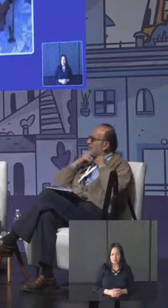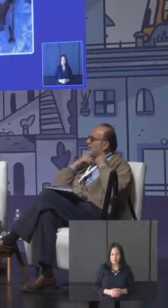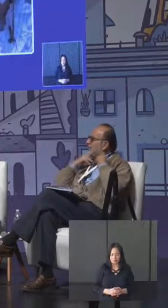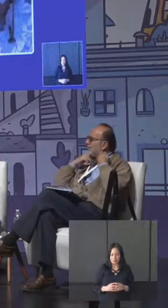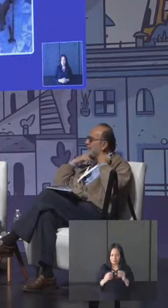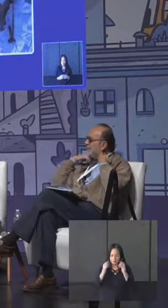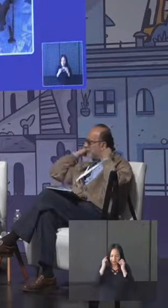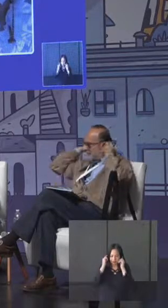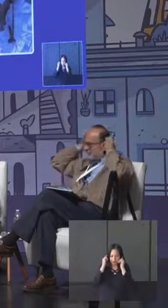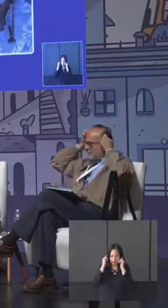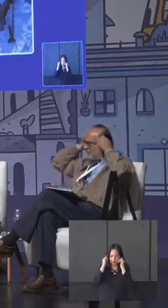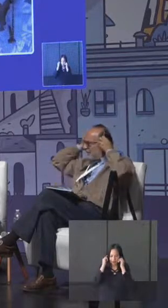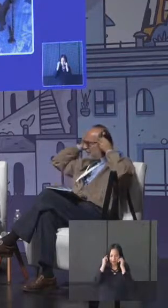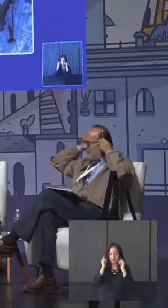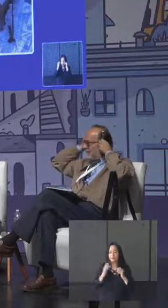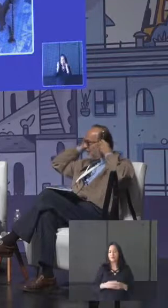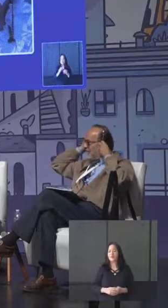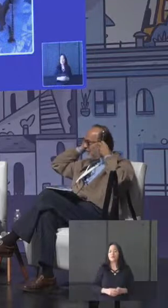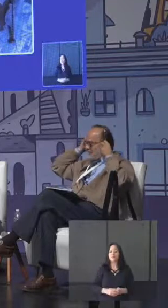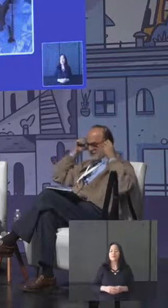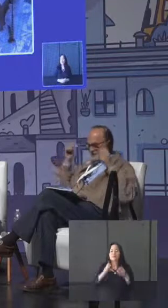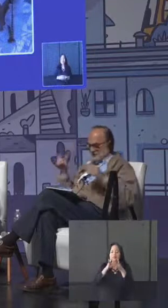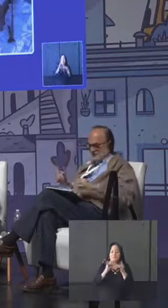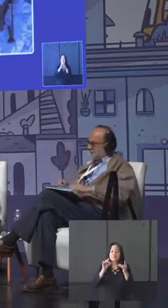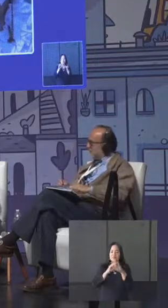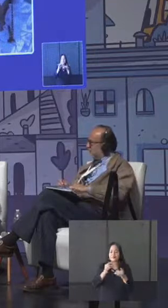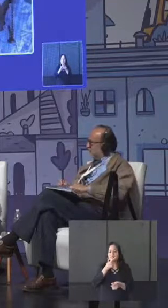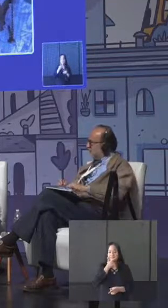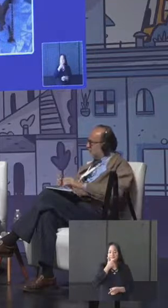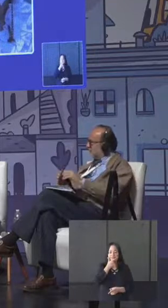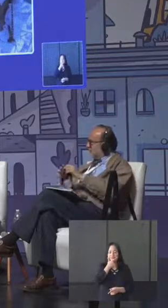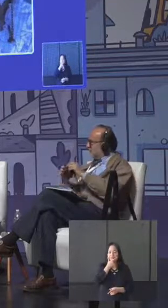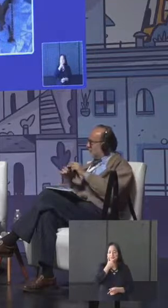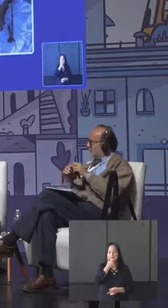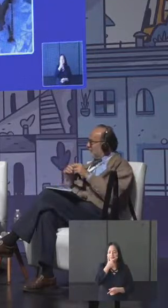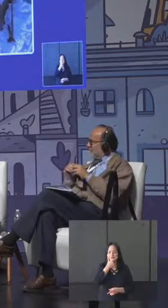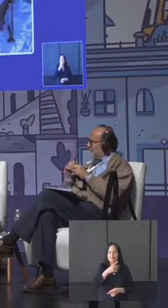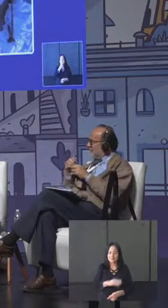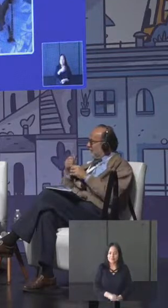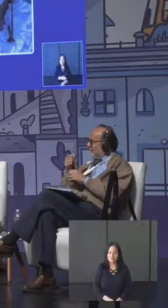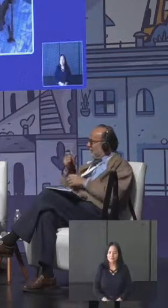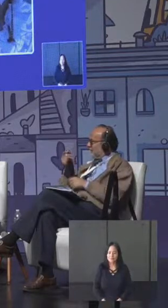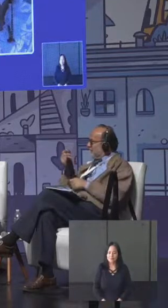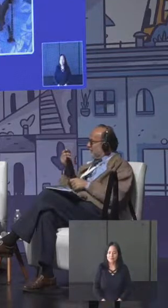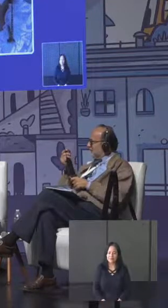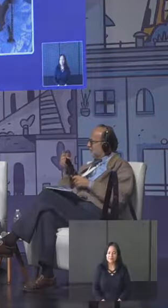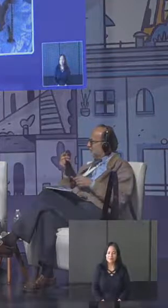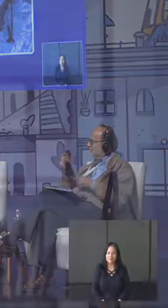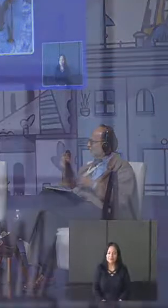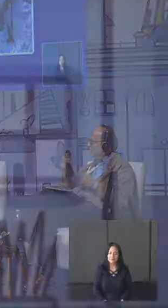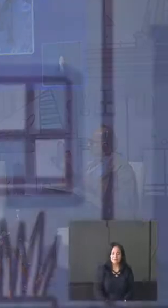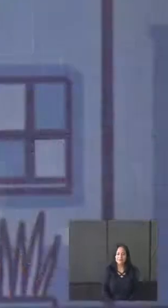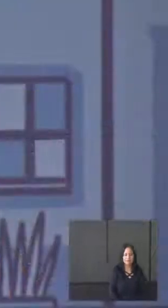I've been thinking about what I can say in 30 seconds to sort of summarize everything that I've heard. And I